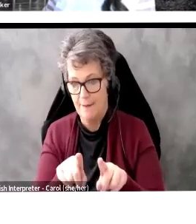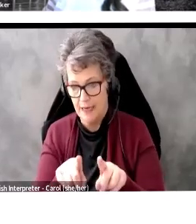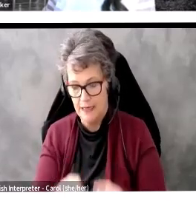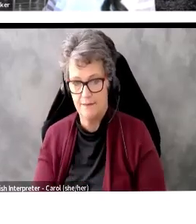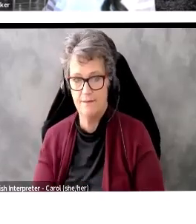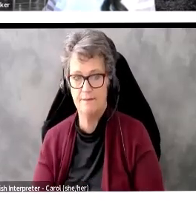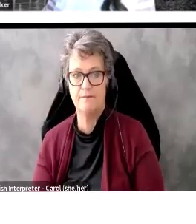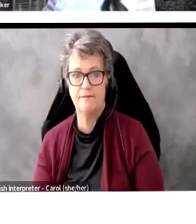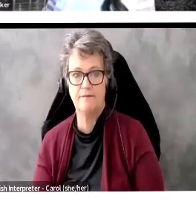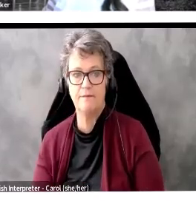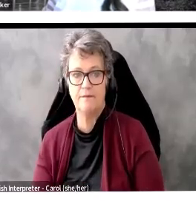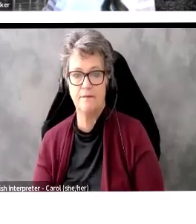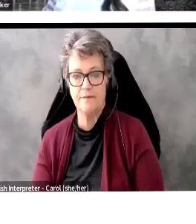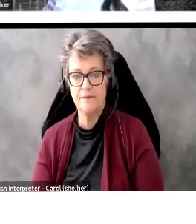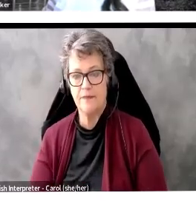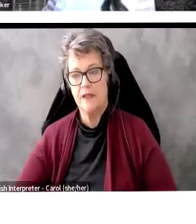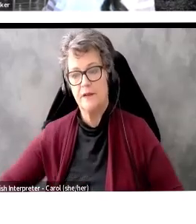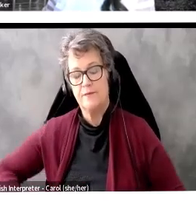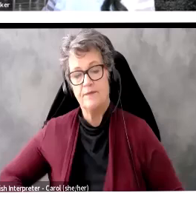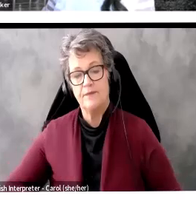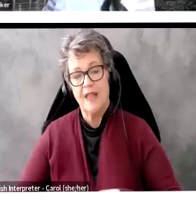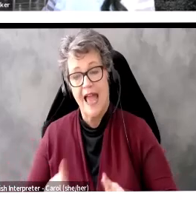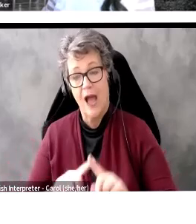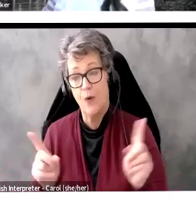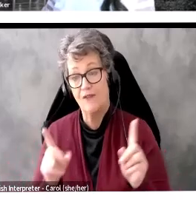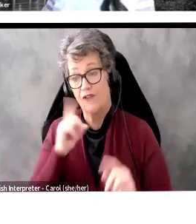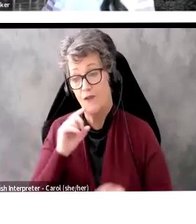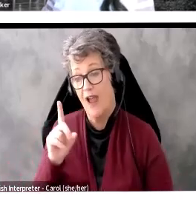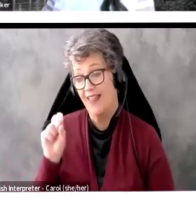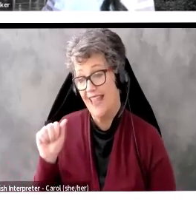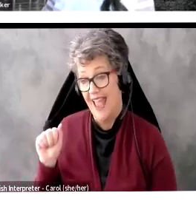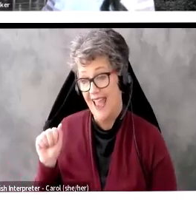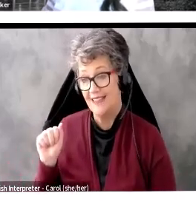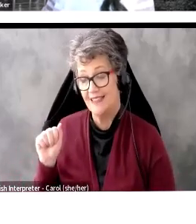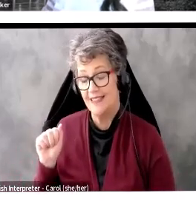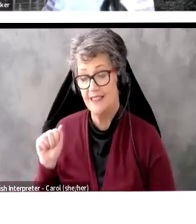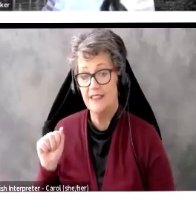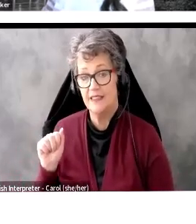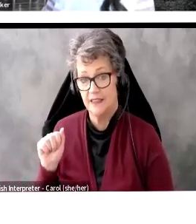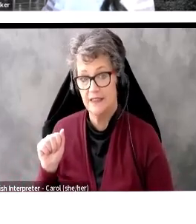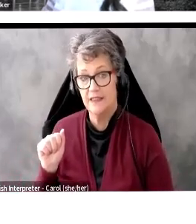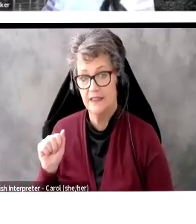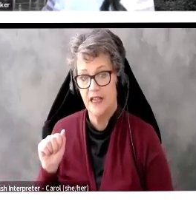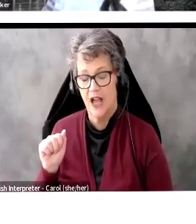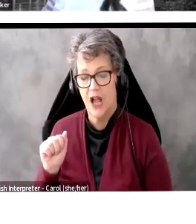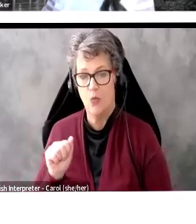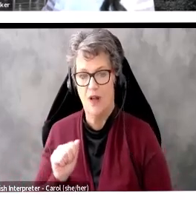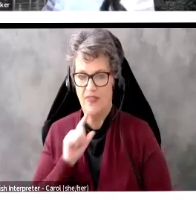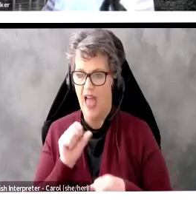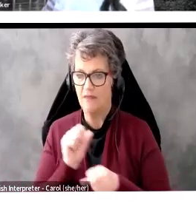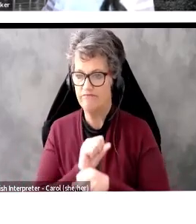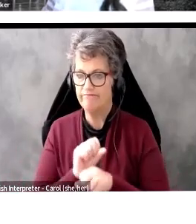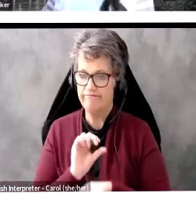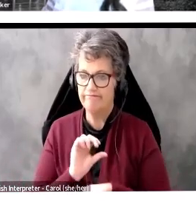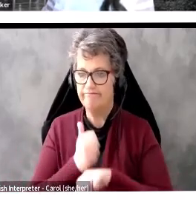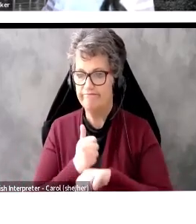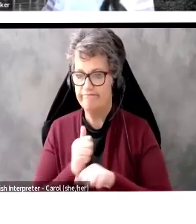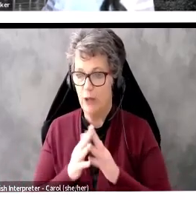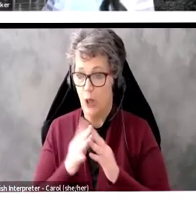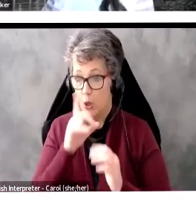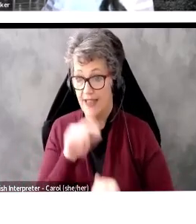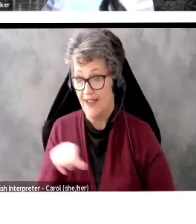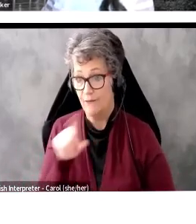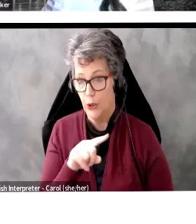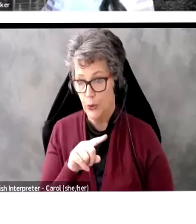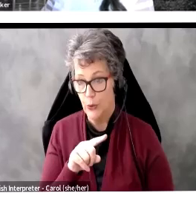there. However, for LEAs, what that practical implementation looks like for you